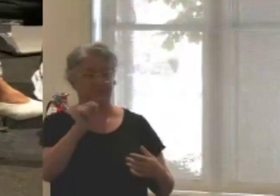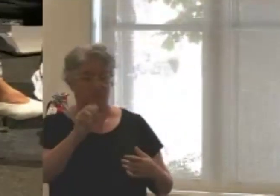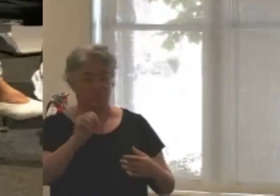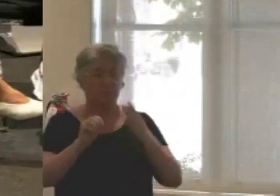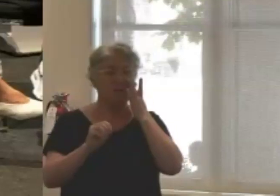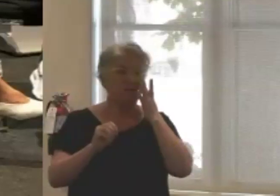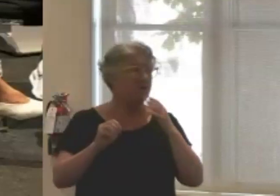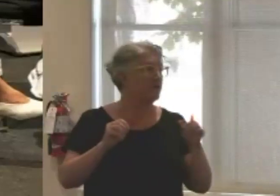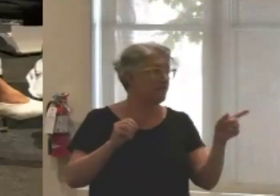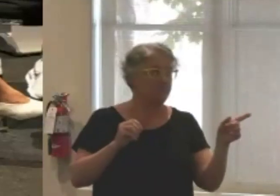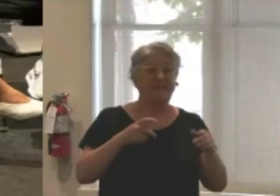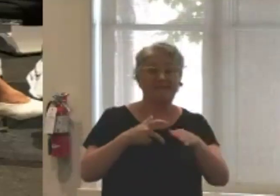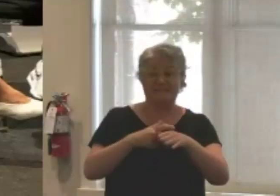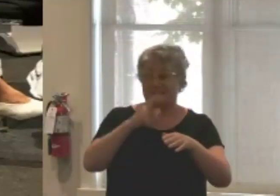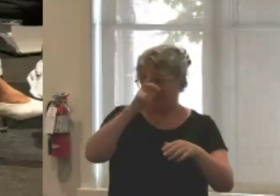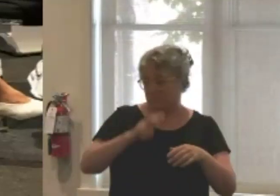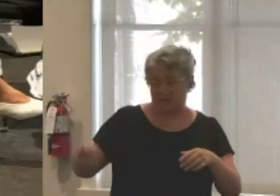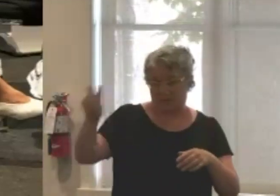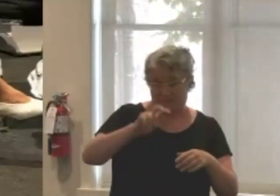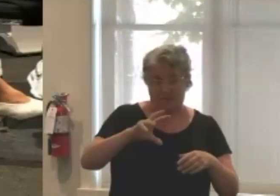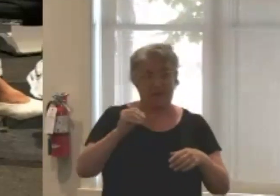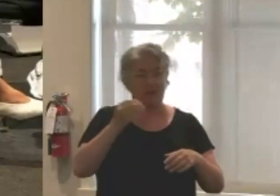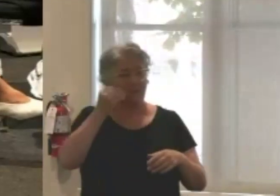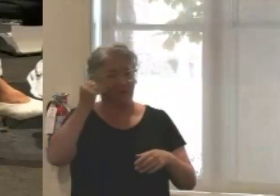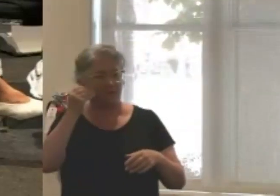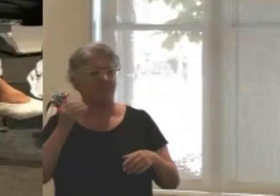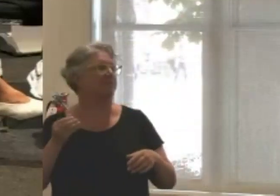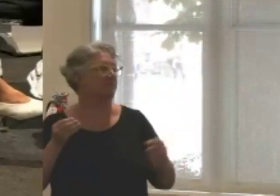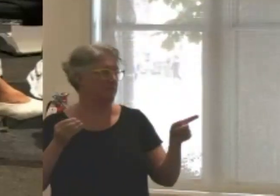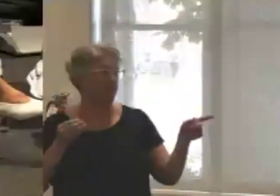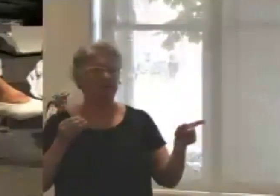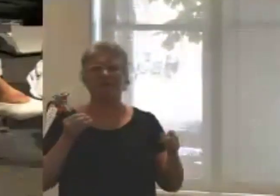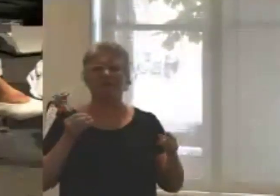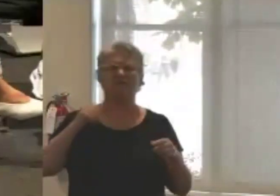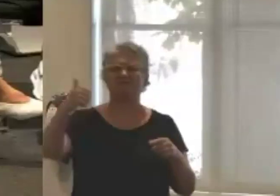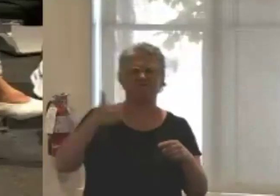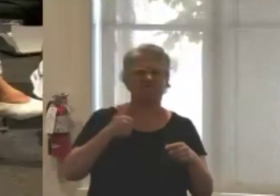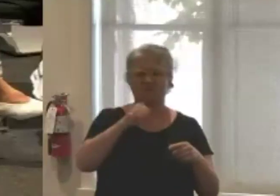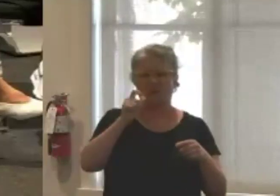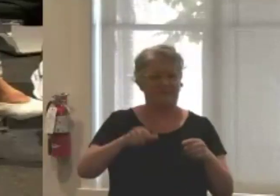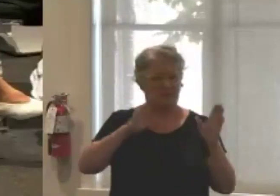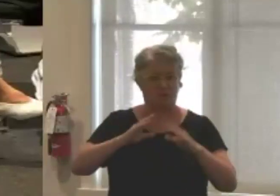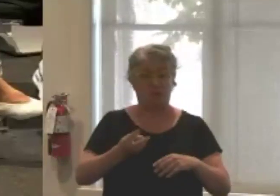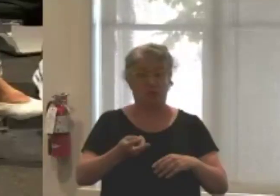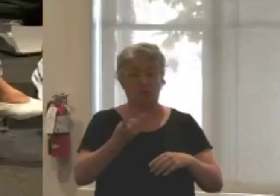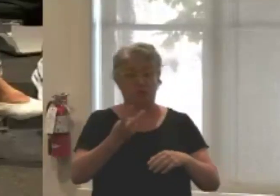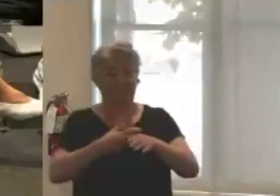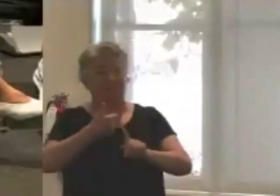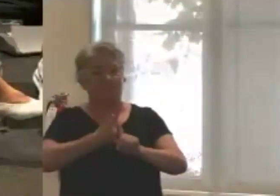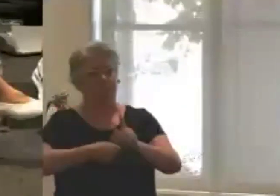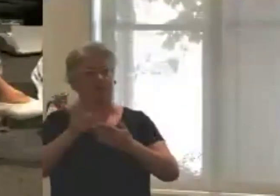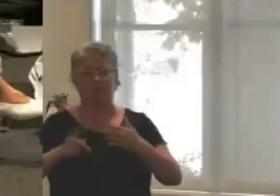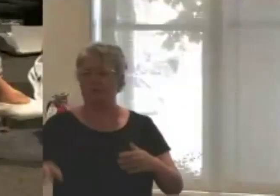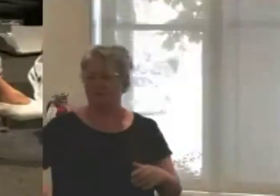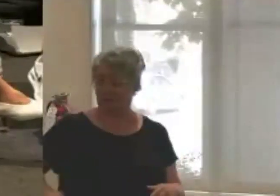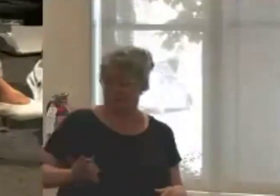the tickets for them to travel, but also for them to get home and come back. So they don't really have to worry too much about spending out of pocket